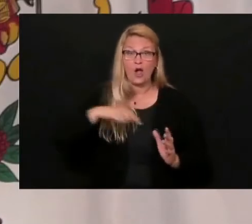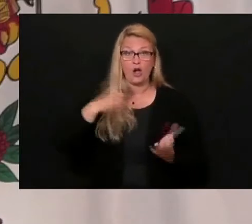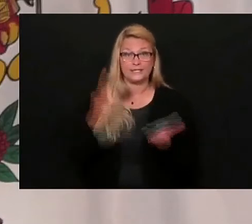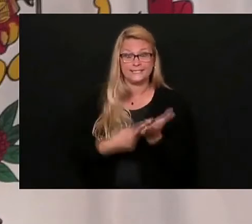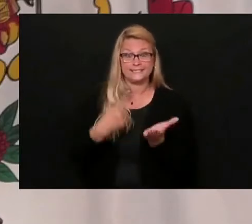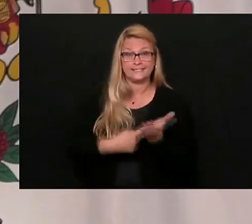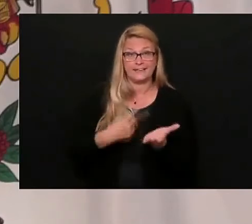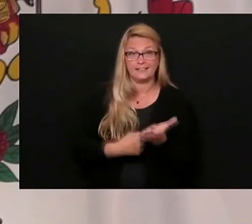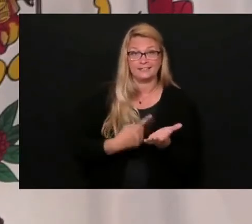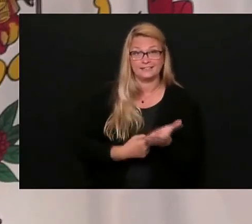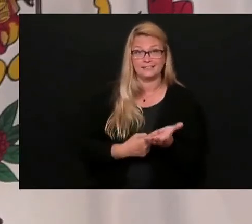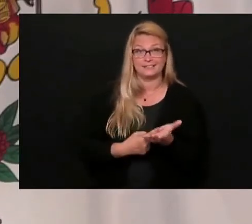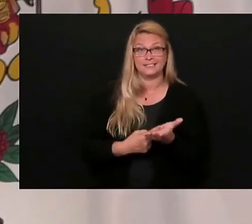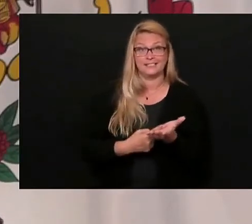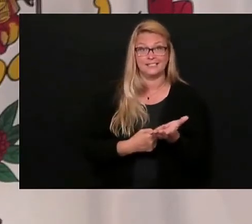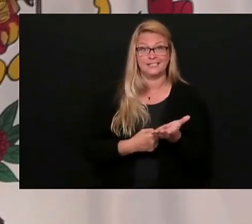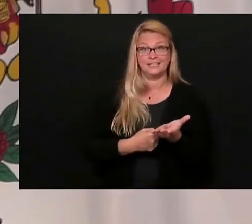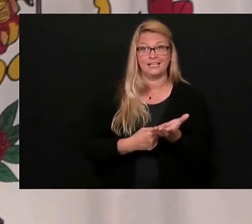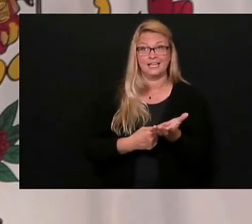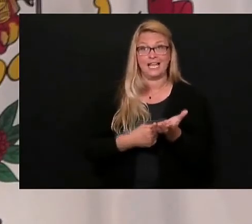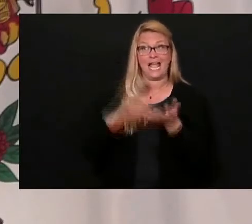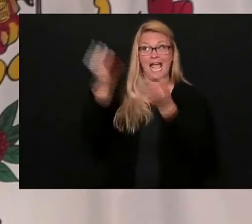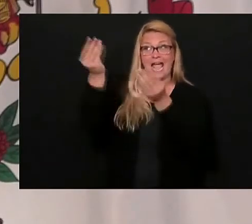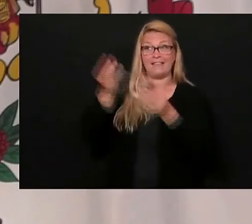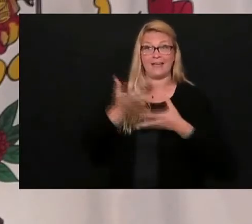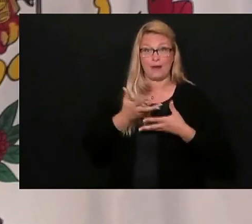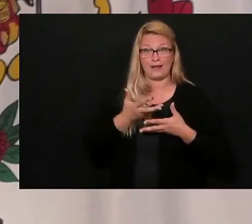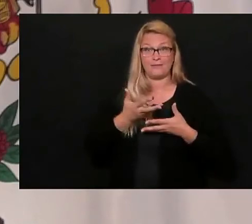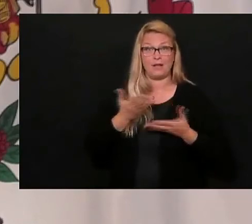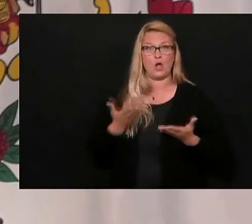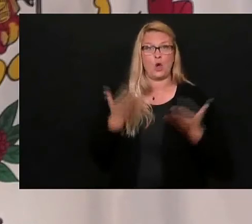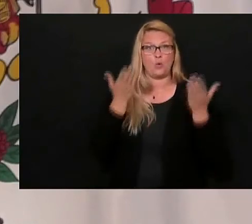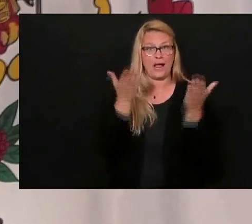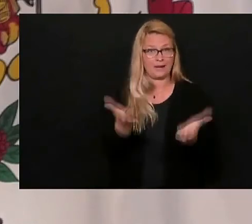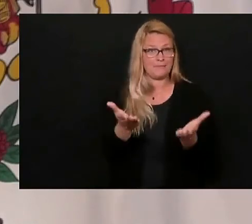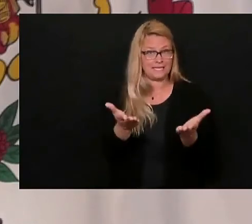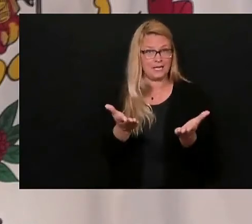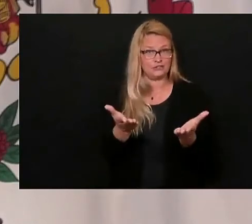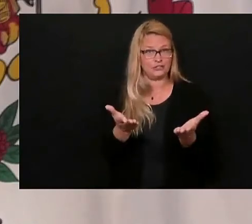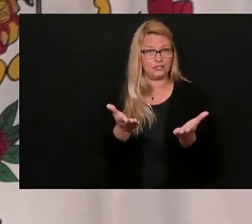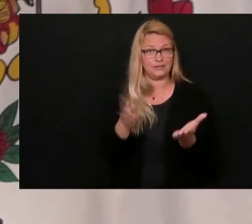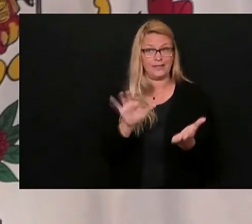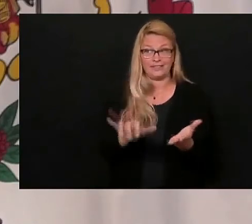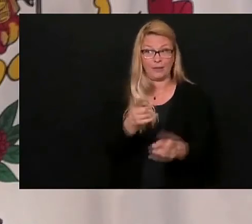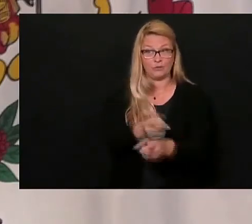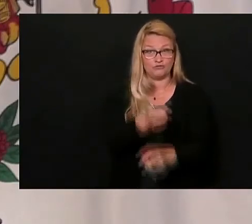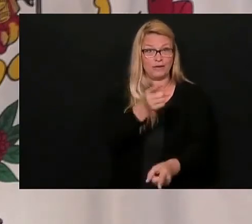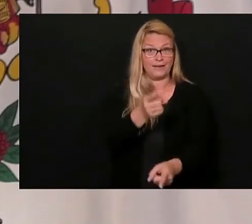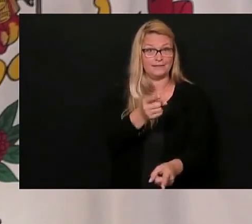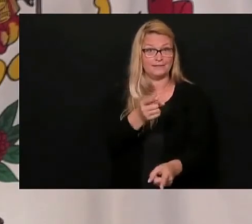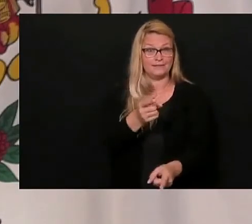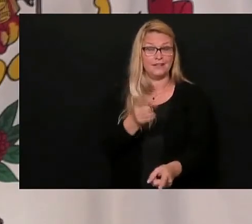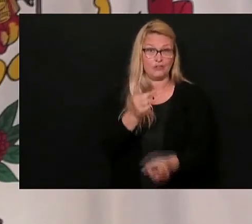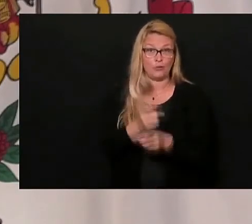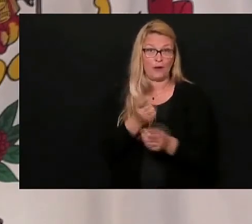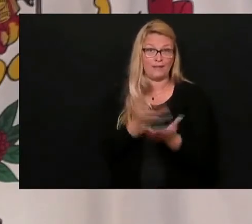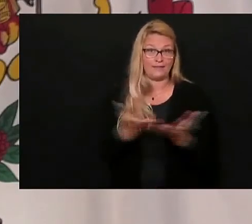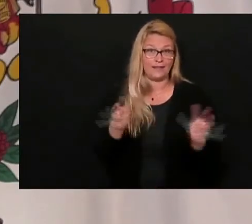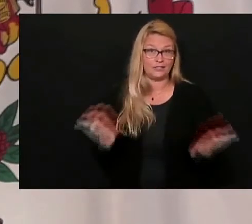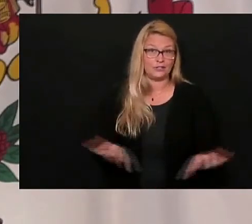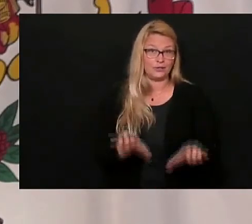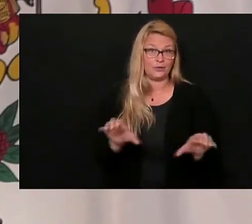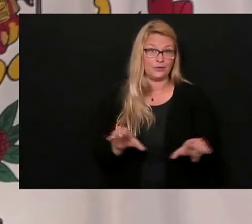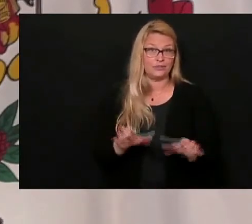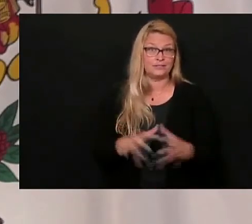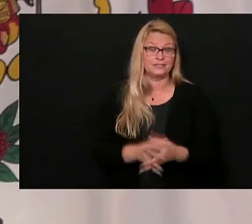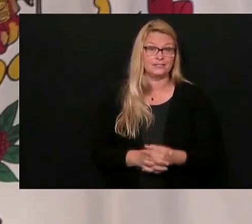and discussed all this and came to me with the recommendation that that is correct and the correct thing to do.